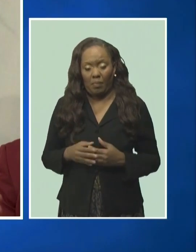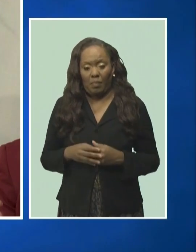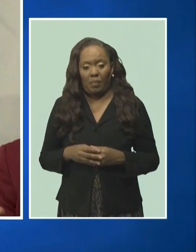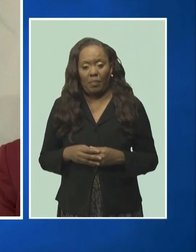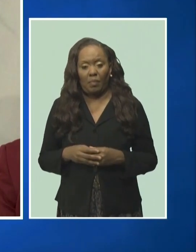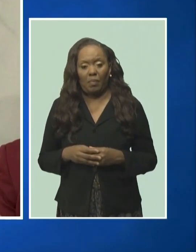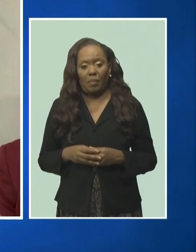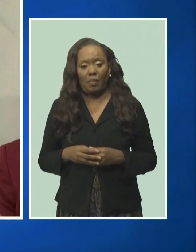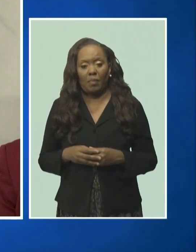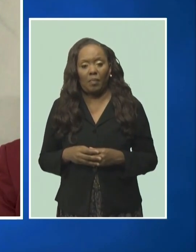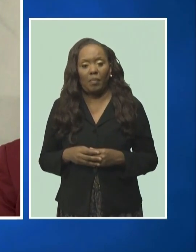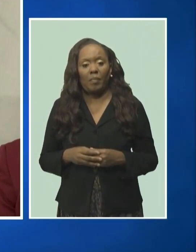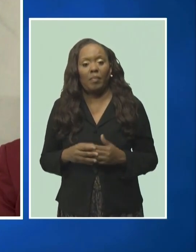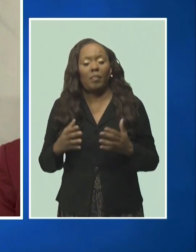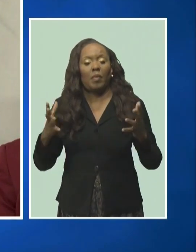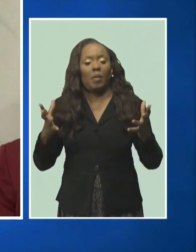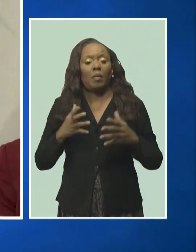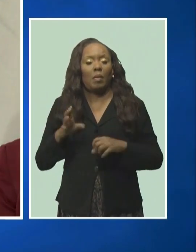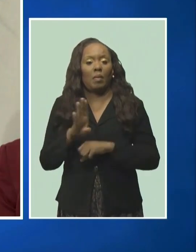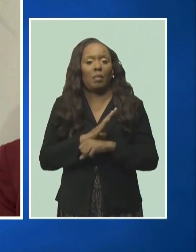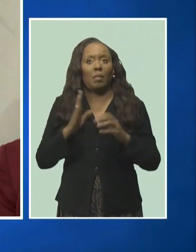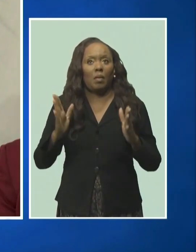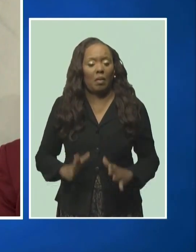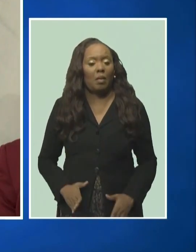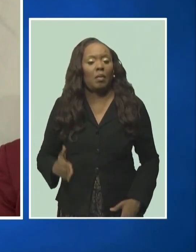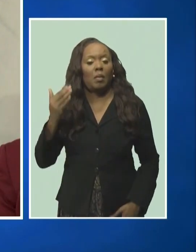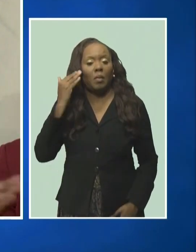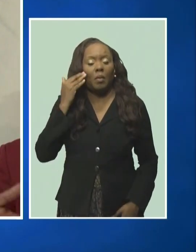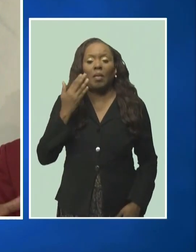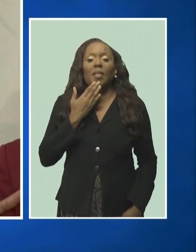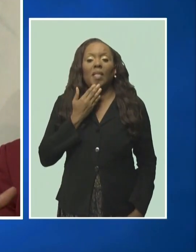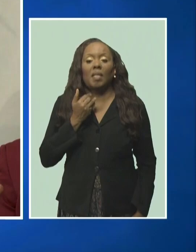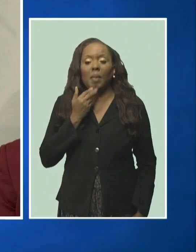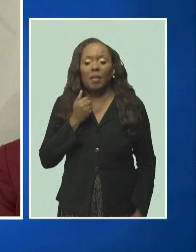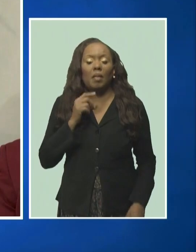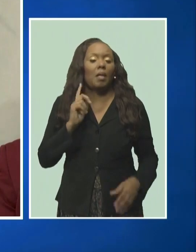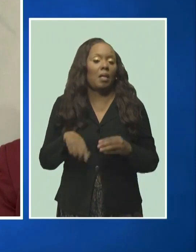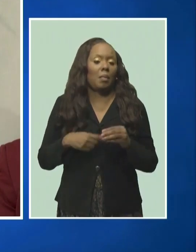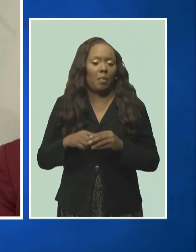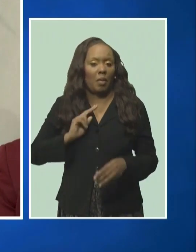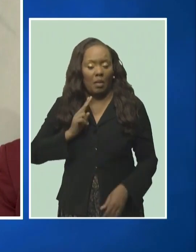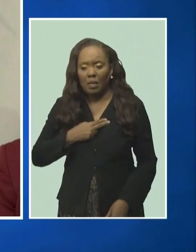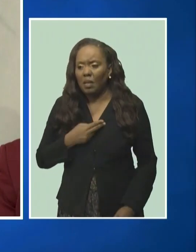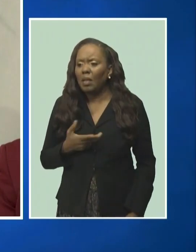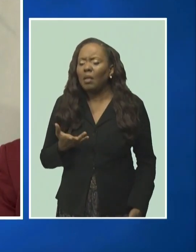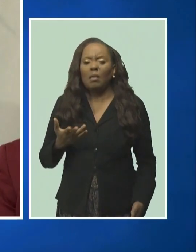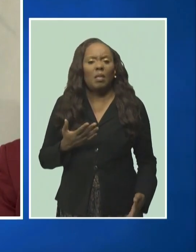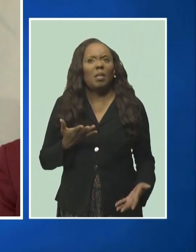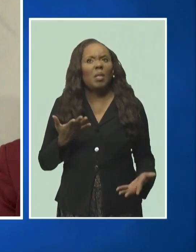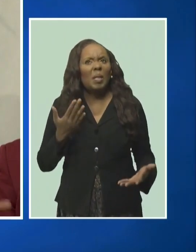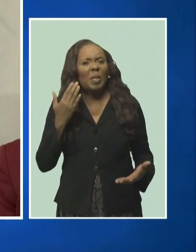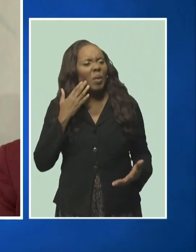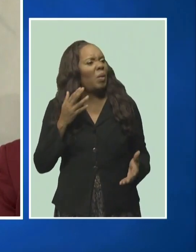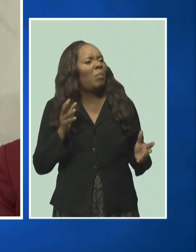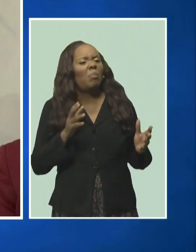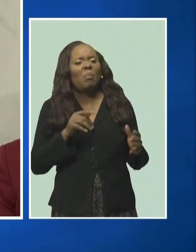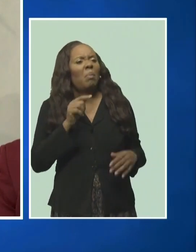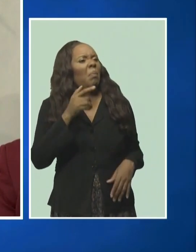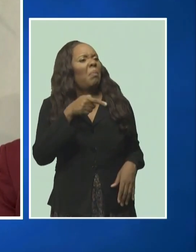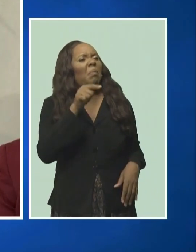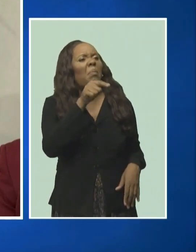Village initiative. District Governor Subdistrict 60B of the International Association of Lions Clubs, Dr.